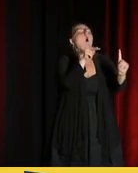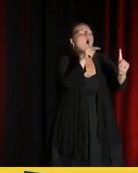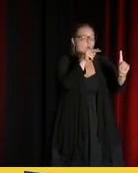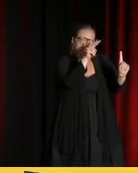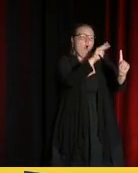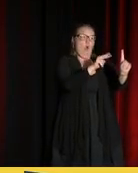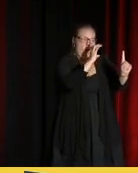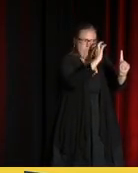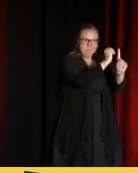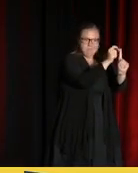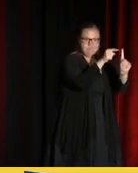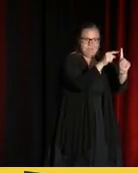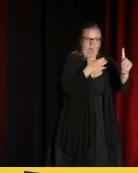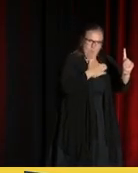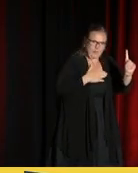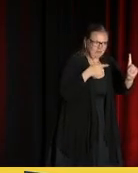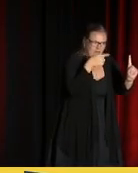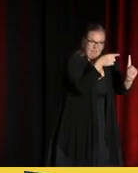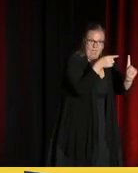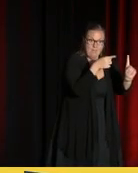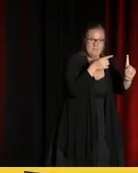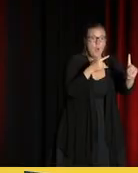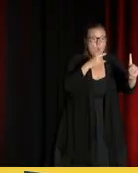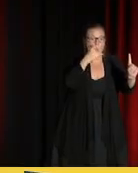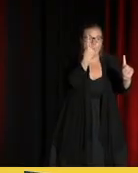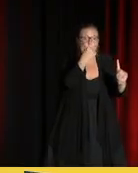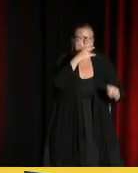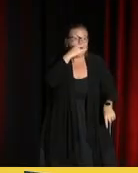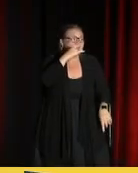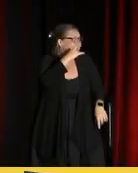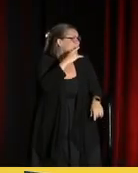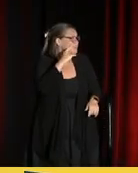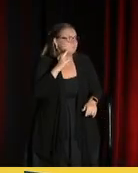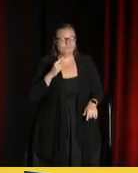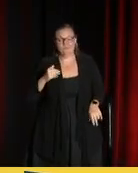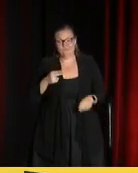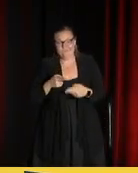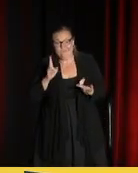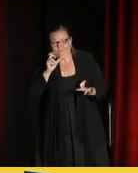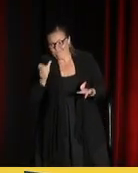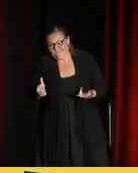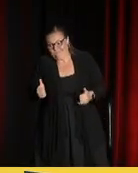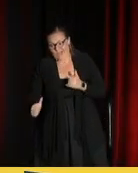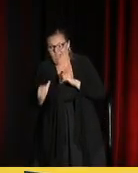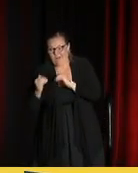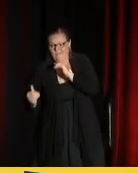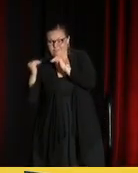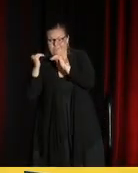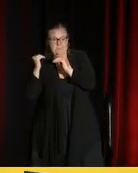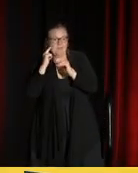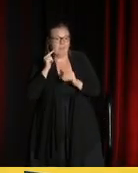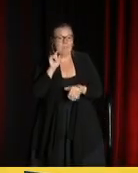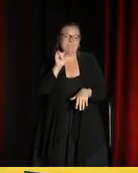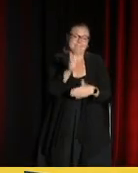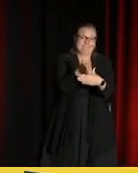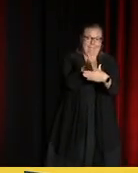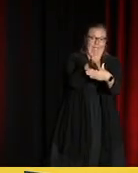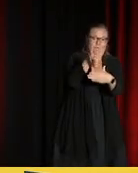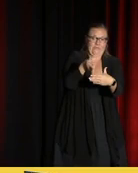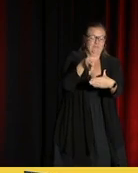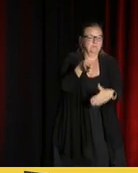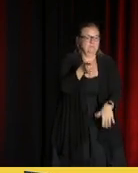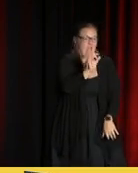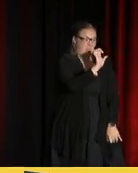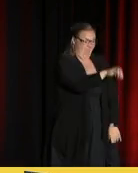people. Because just because a kid comes up short, or this one might look average, and this one has been